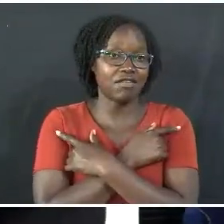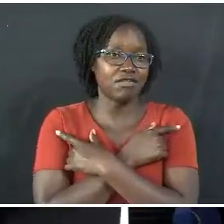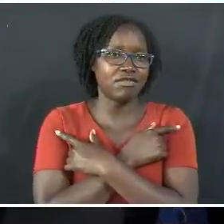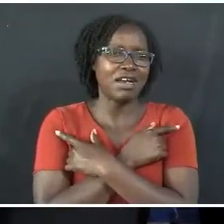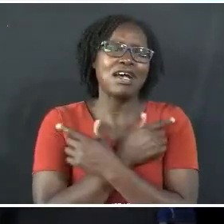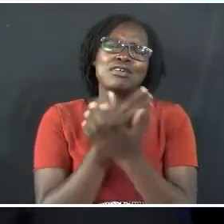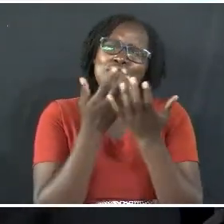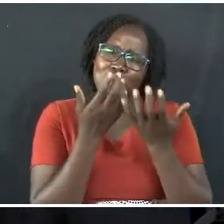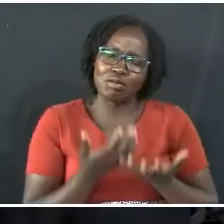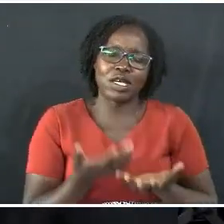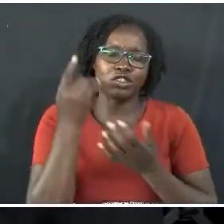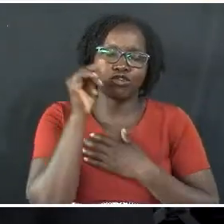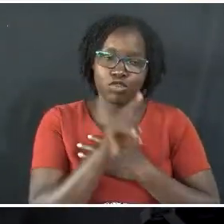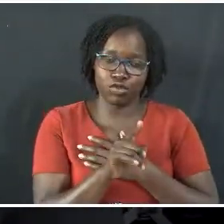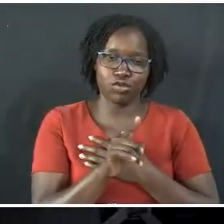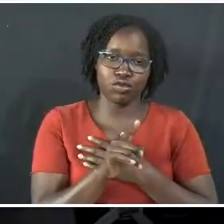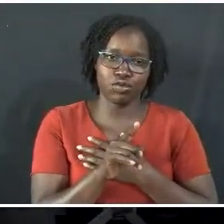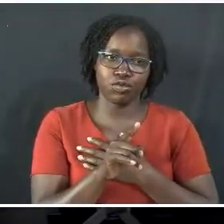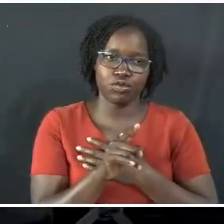too much.